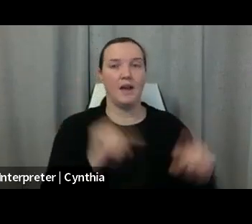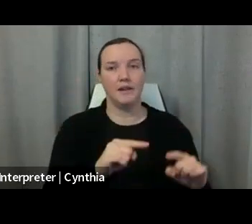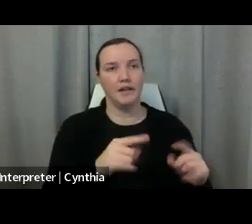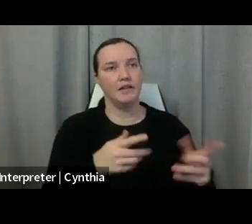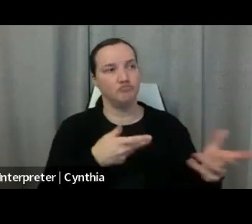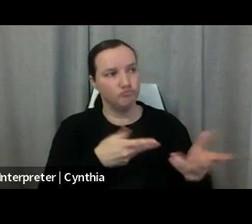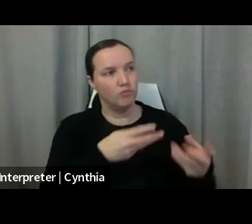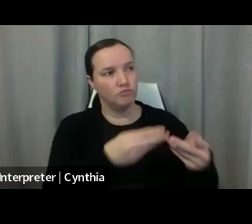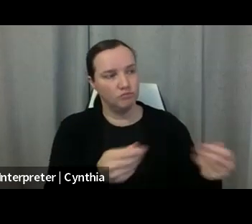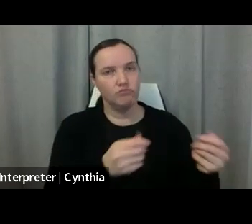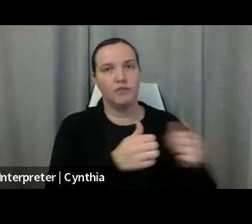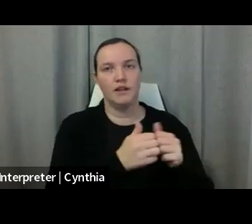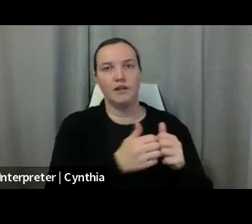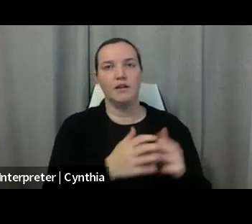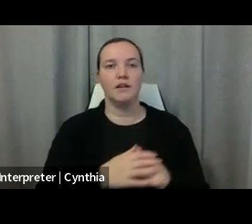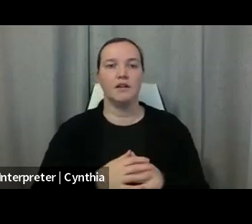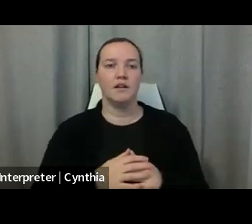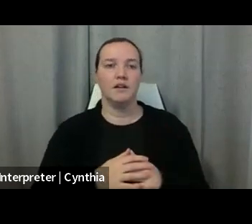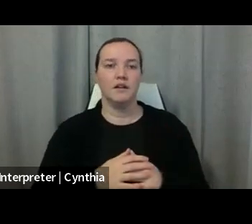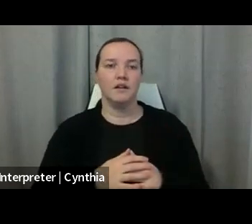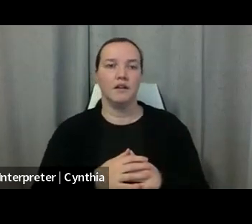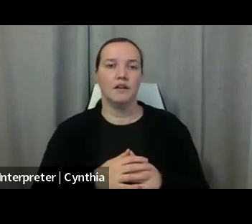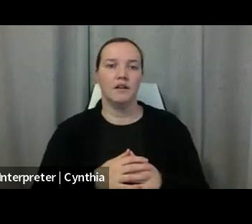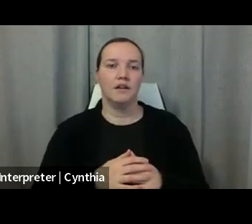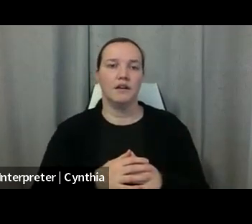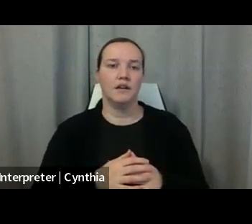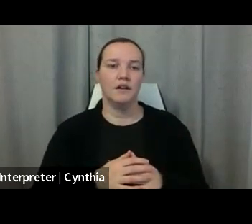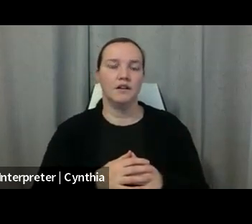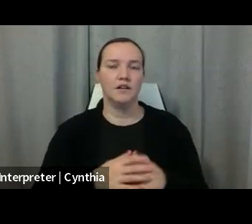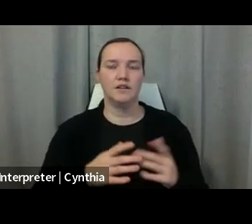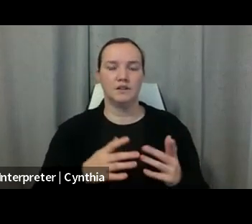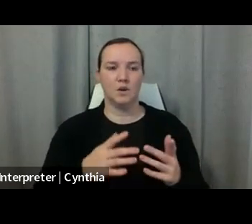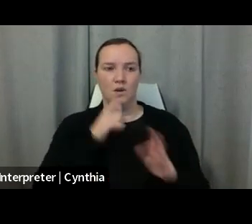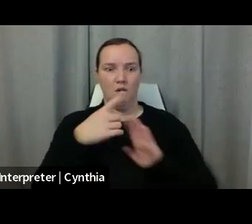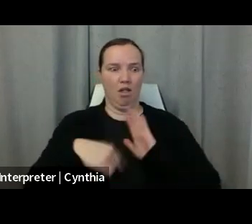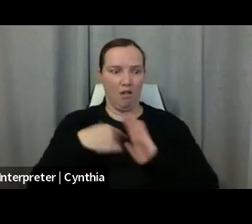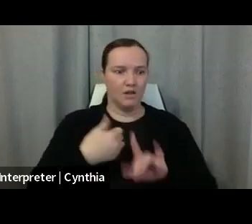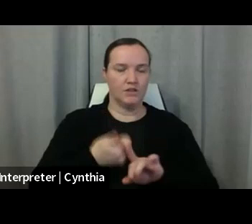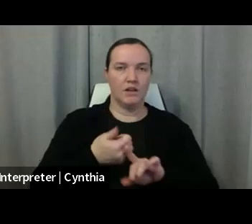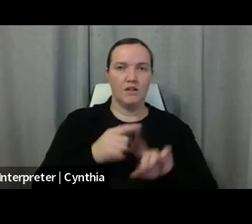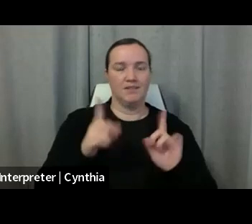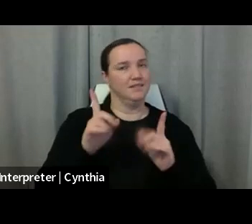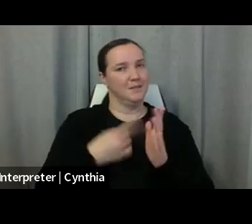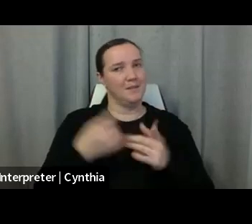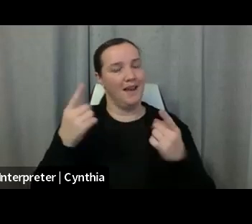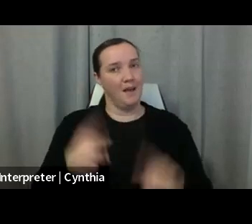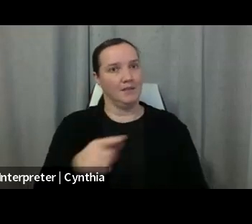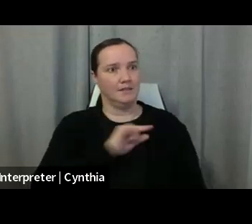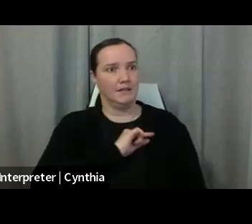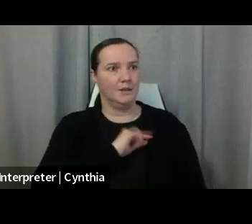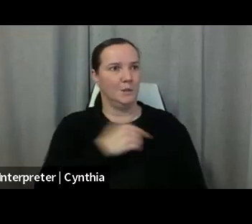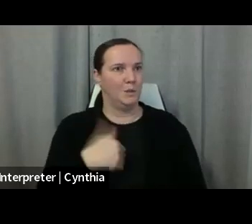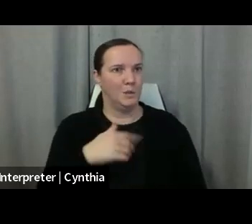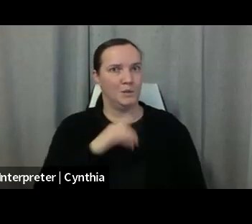right? And so, again, it's difficult. It says don't beat yourself up, but I have to tell you, sometimes that might be what happens and the guilt is